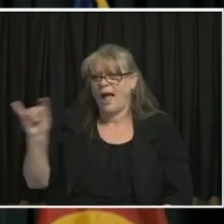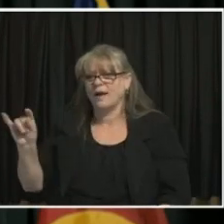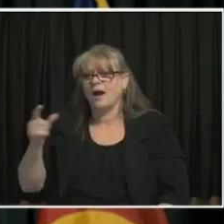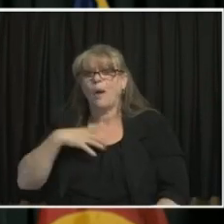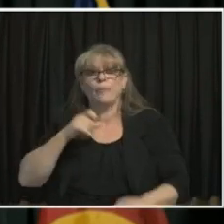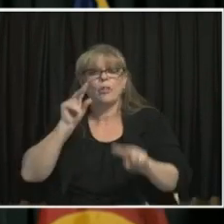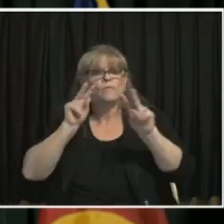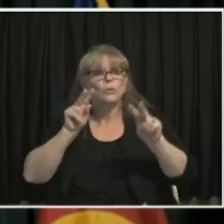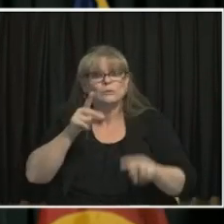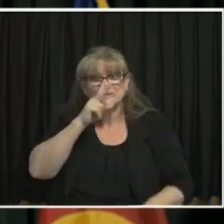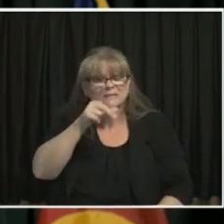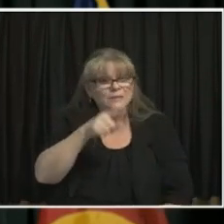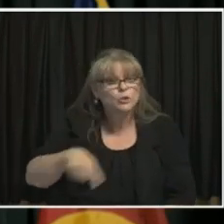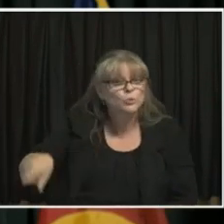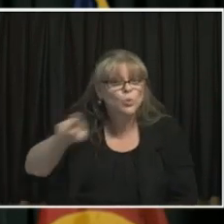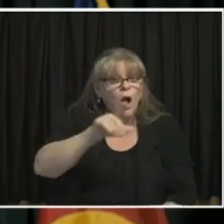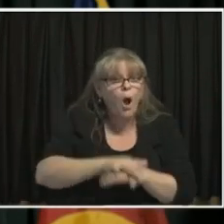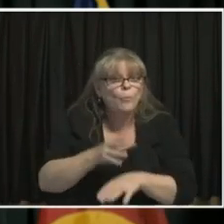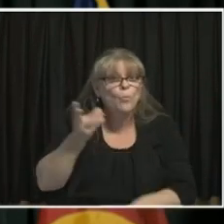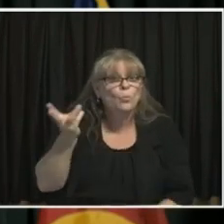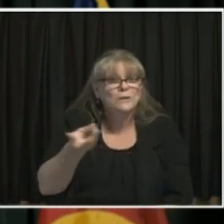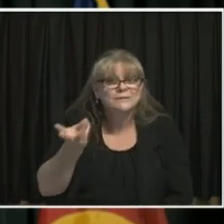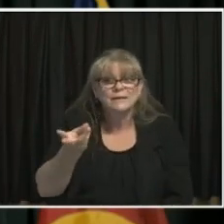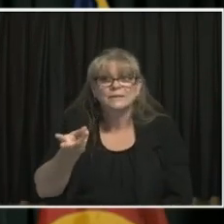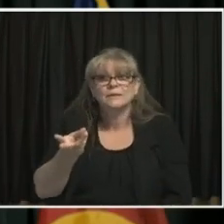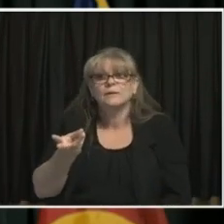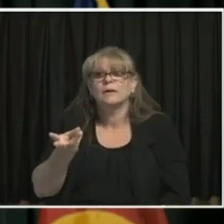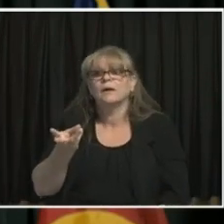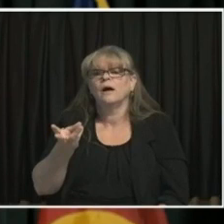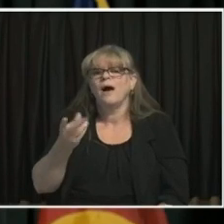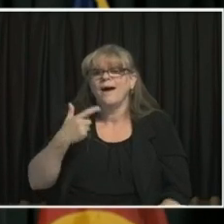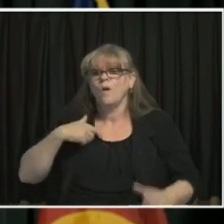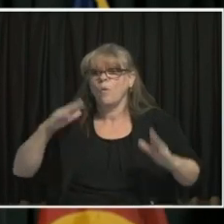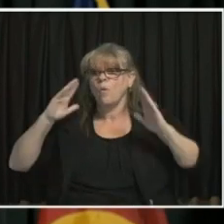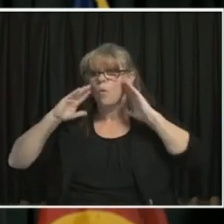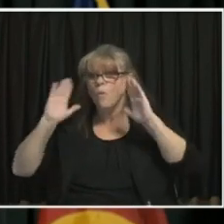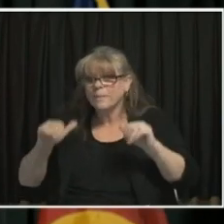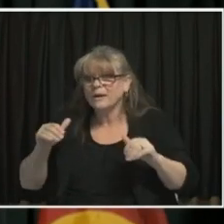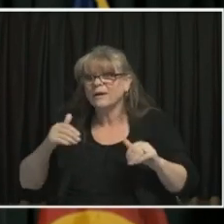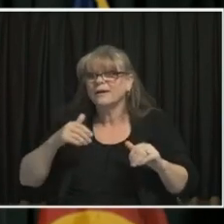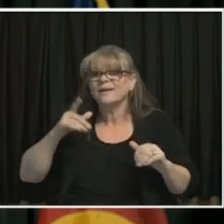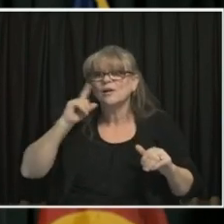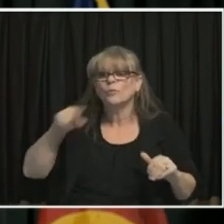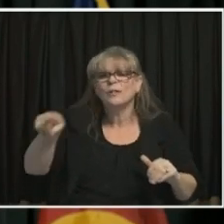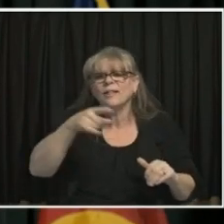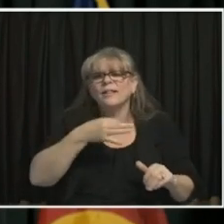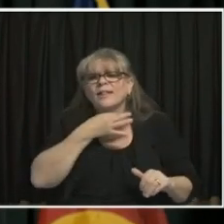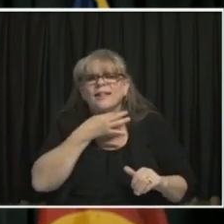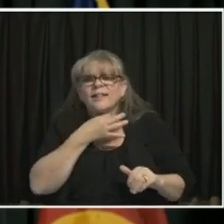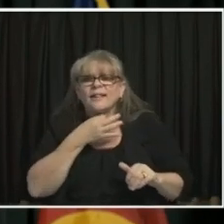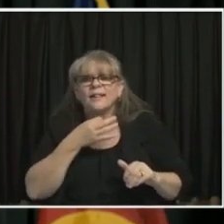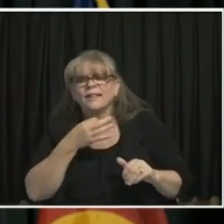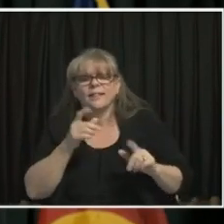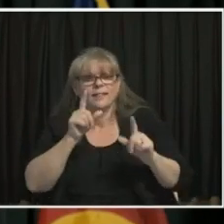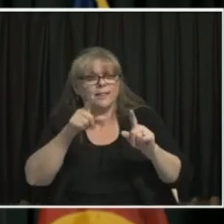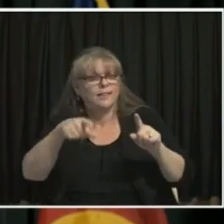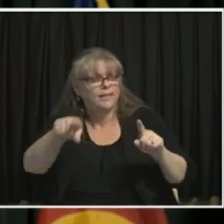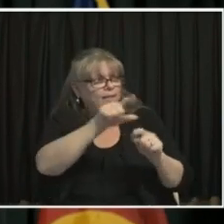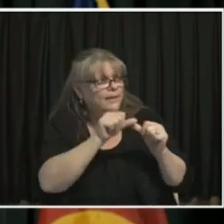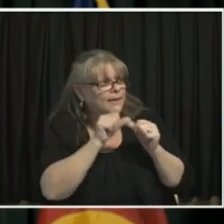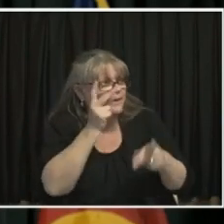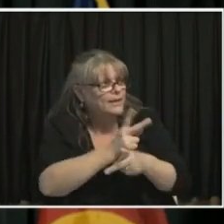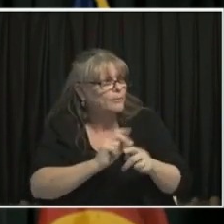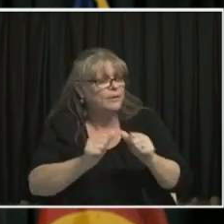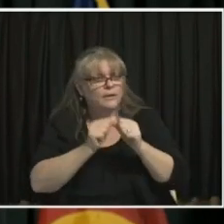with you on Wednesday. And I hope that Coloradans, and I know that Coloradans, will continue to remain 6 feet apart where you can, wear a